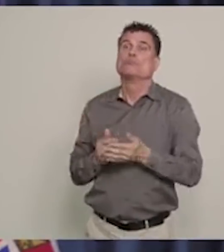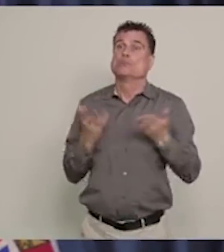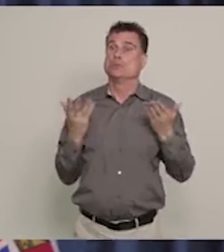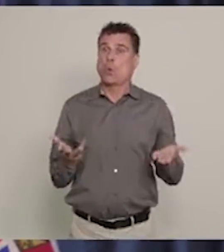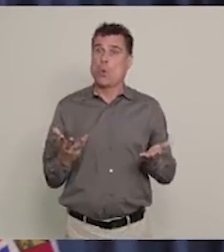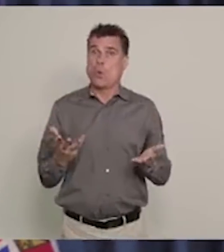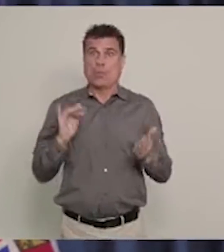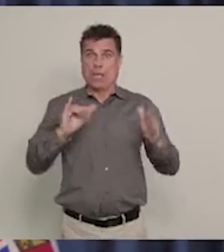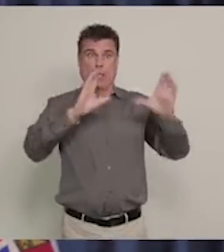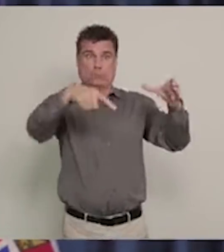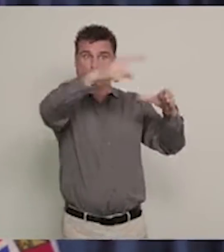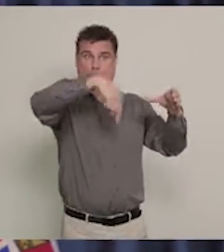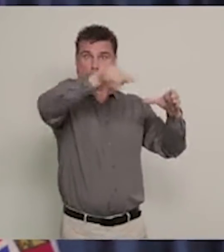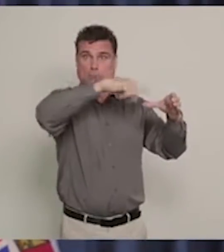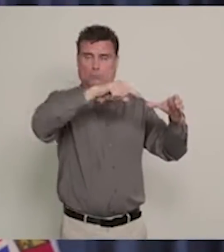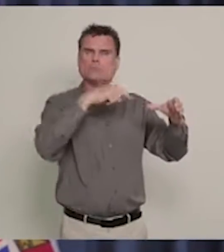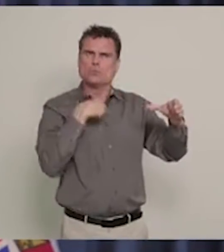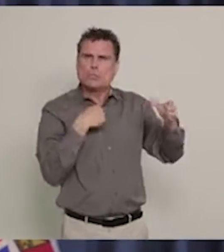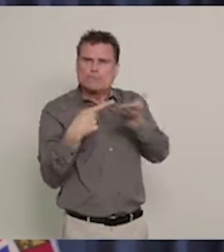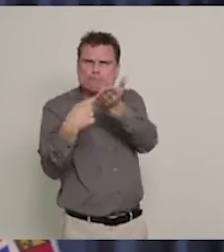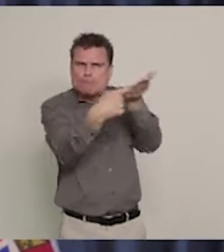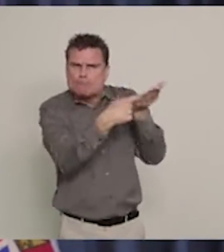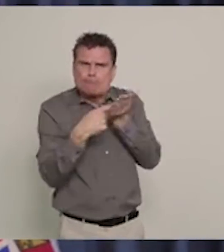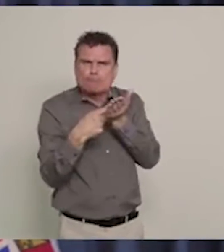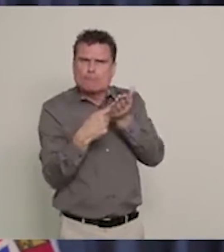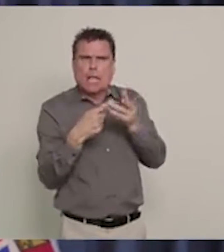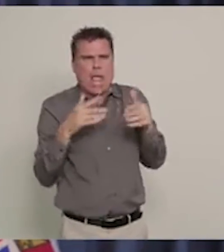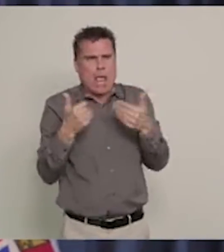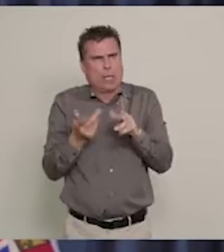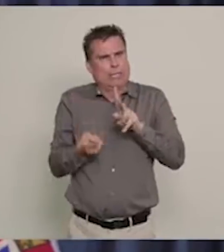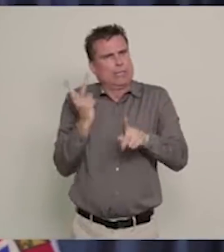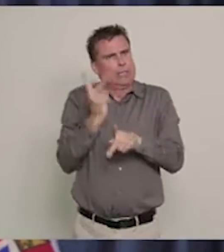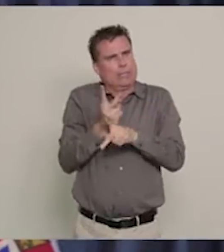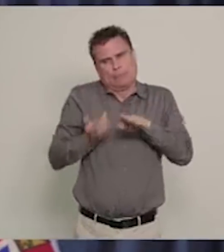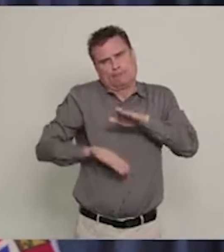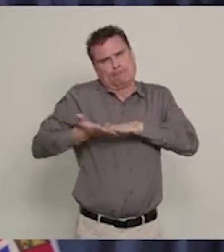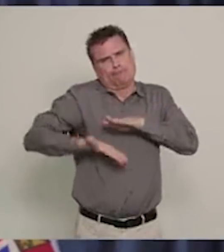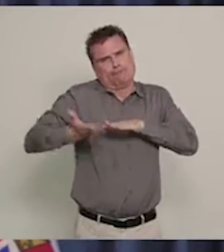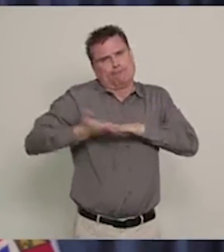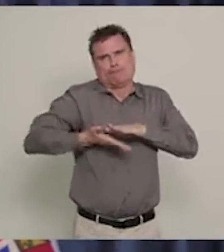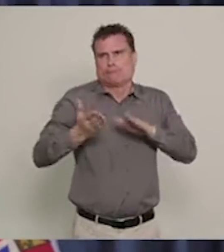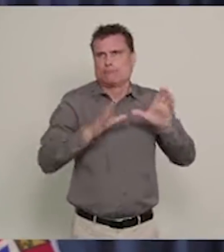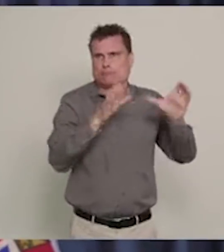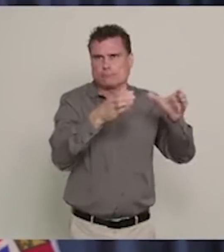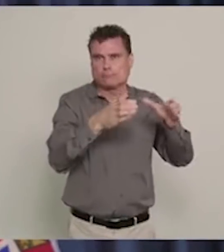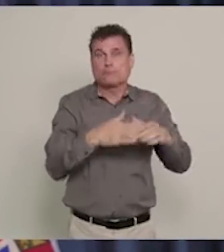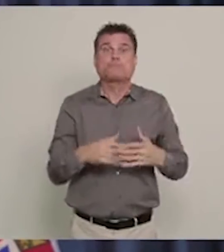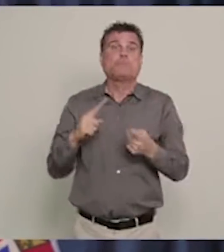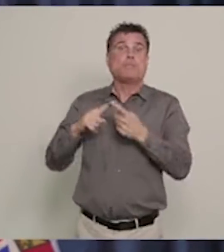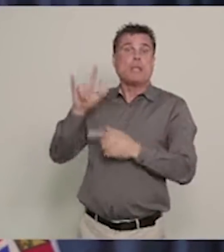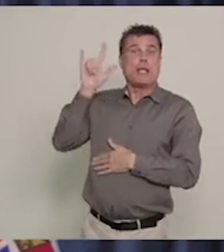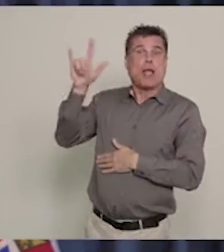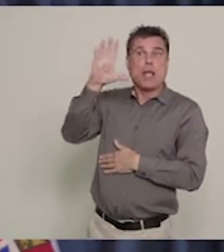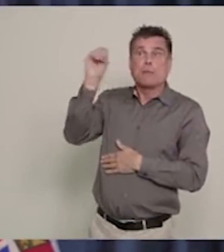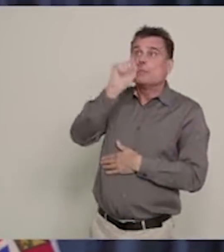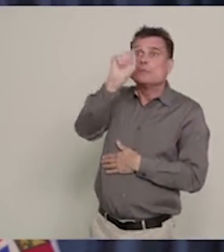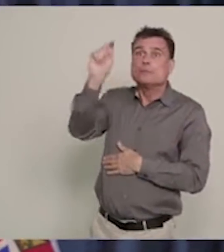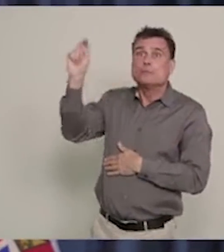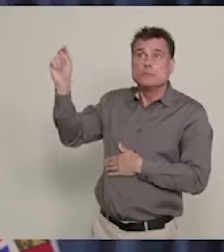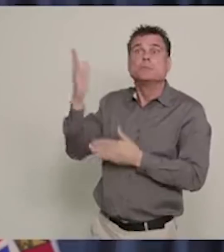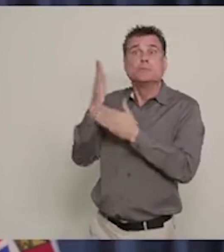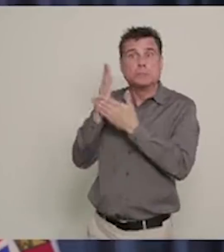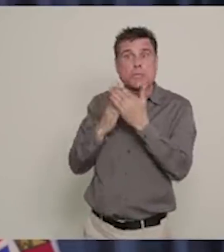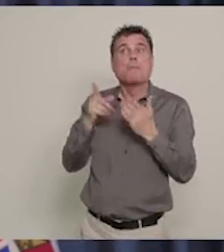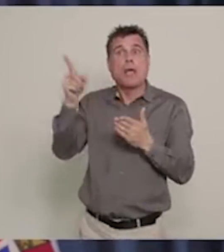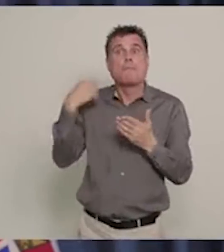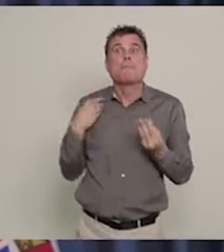or large and small, have spare capacity now. We want to bring them in so that they're able to assist